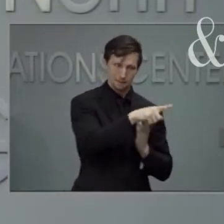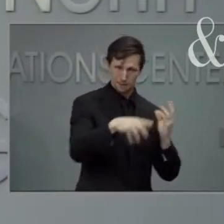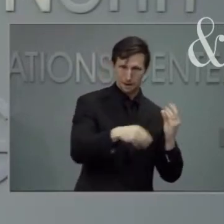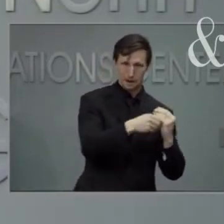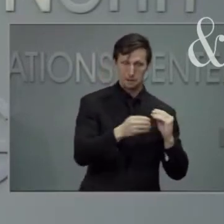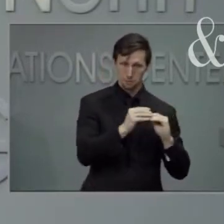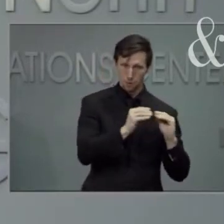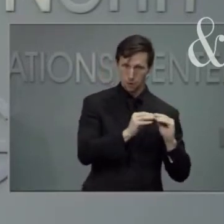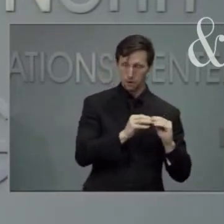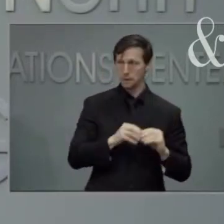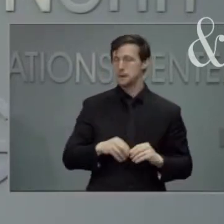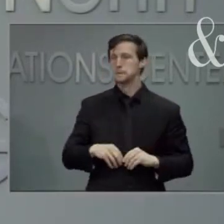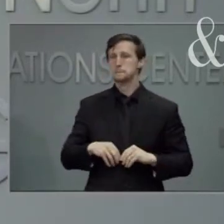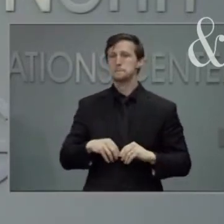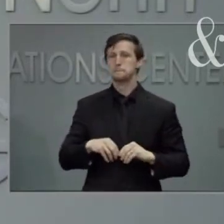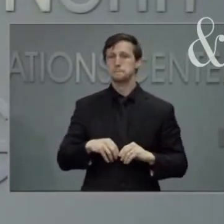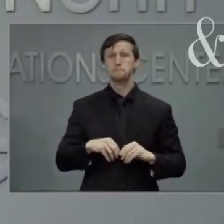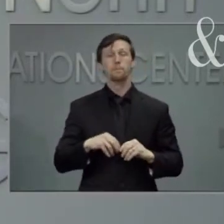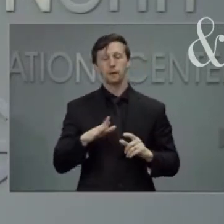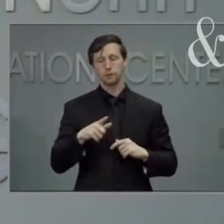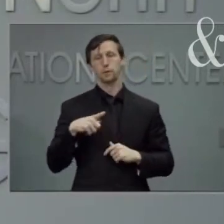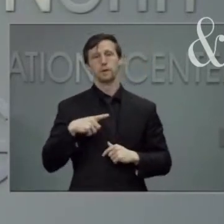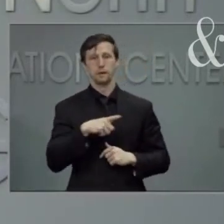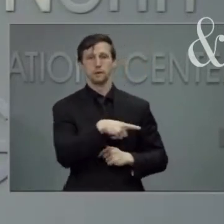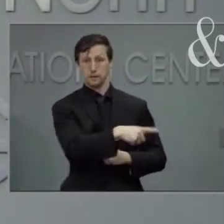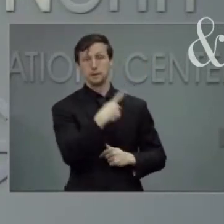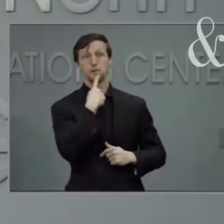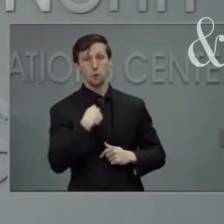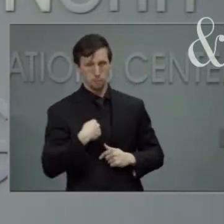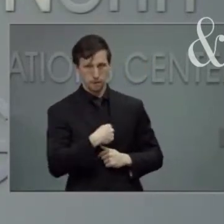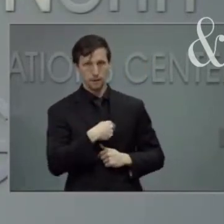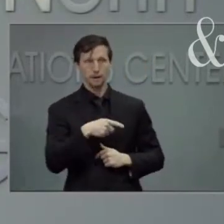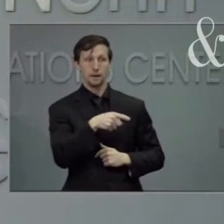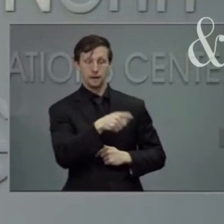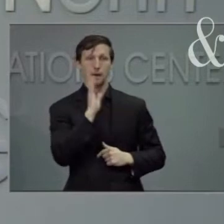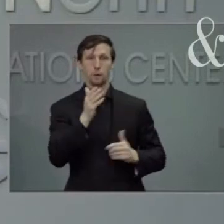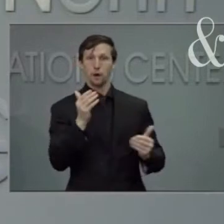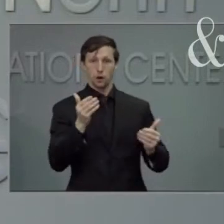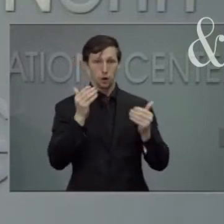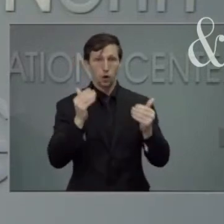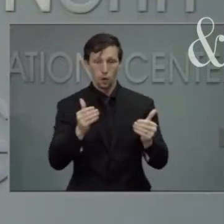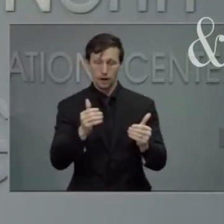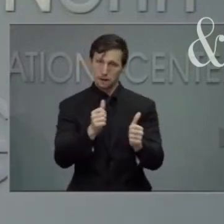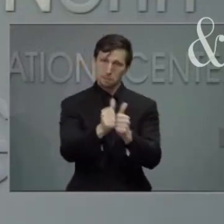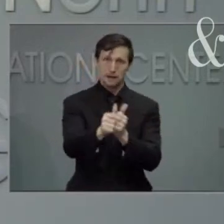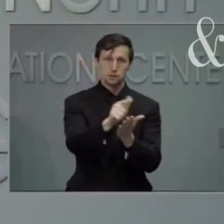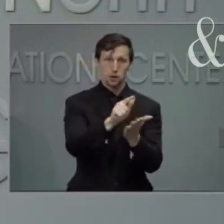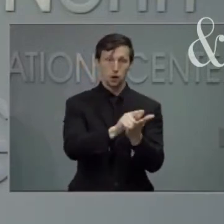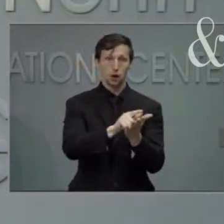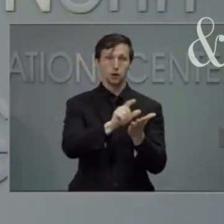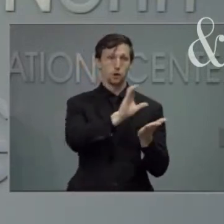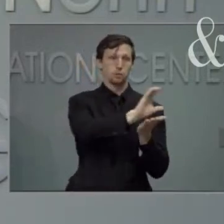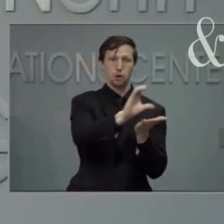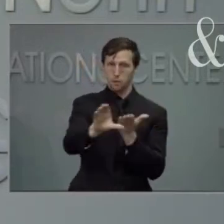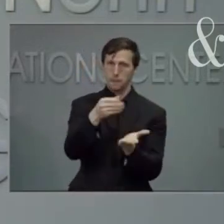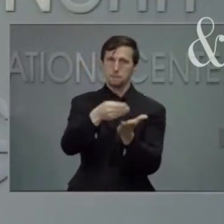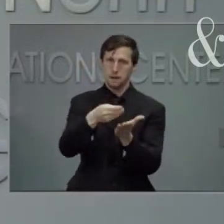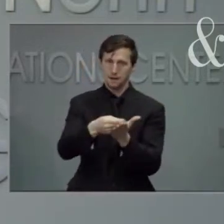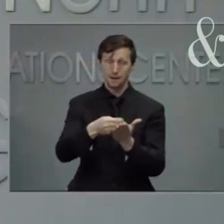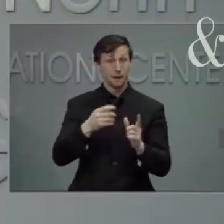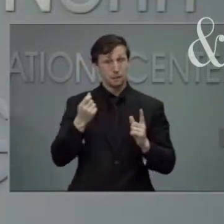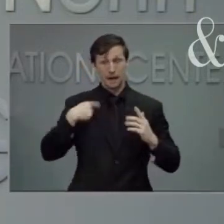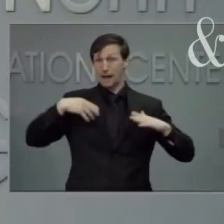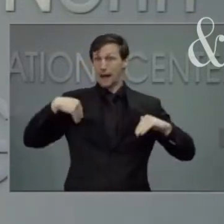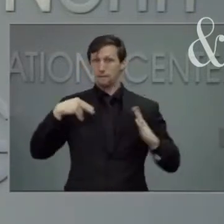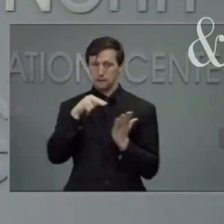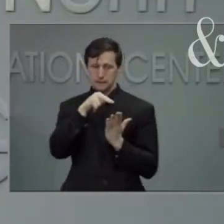told me they were going to go ahead and pass legislation to appropriate this money. I'll have to look at the bill to make